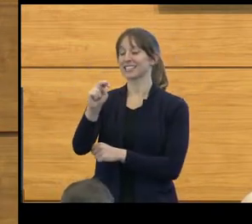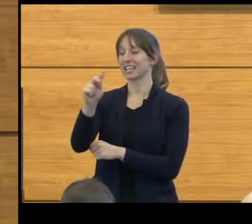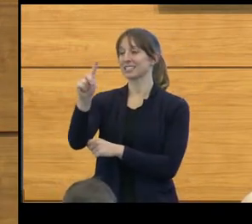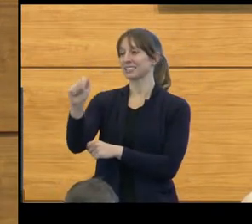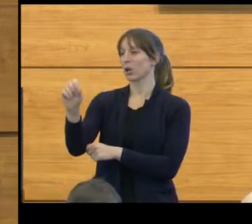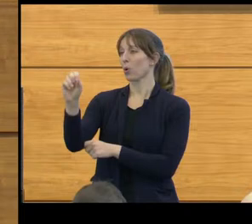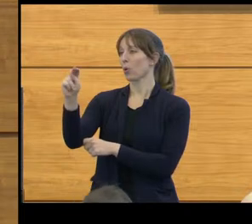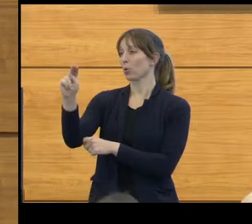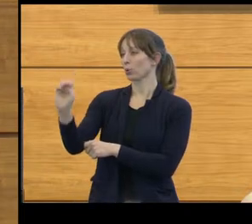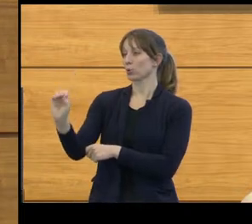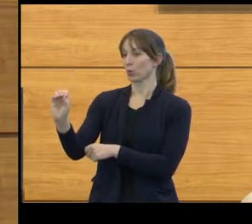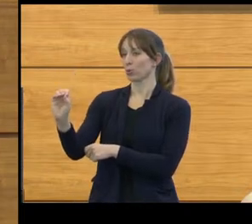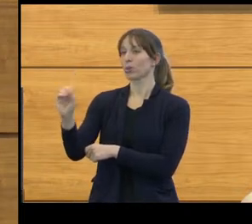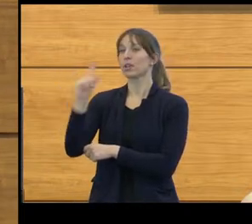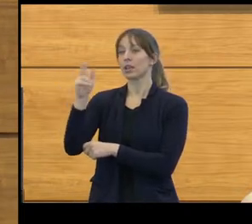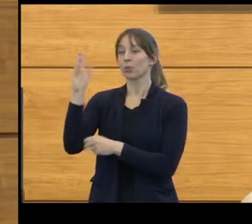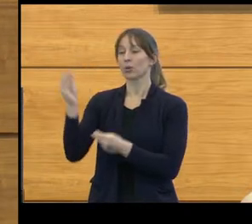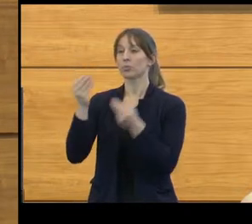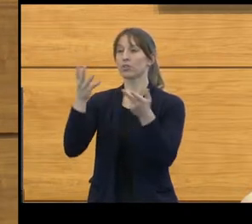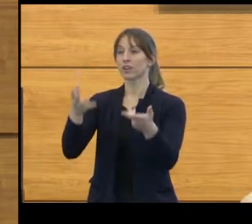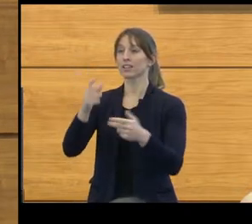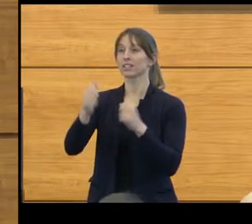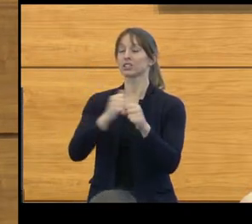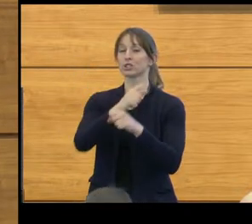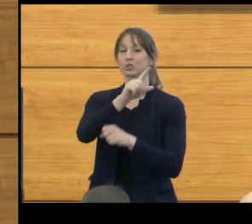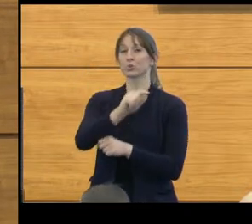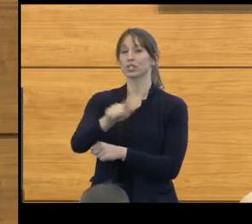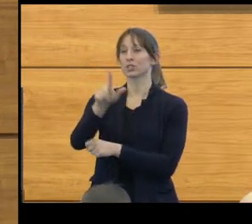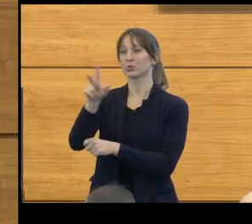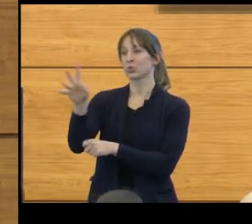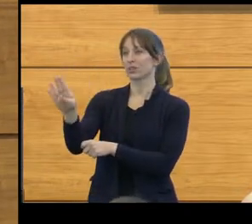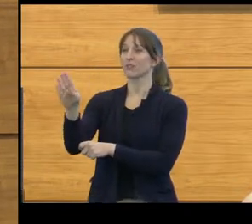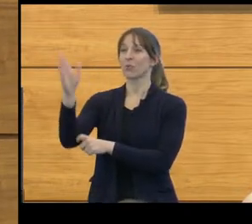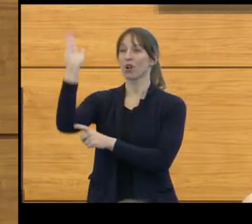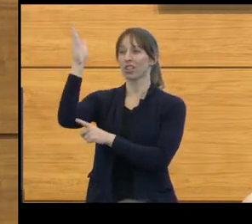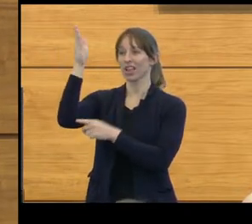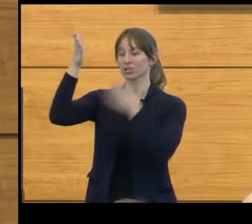the 2024 Henry Russel Lecture.